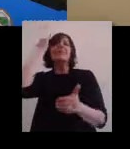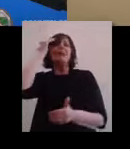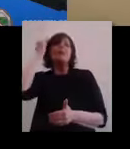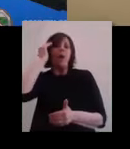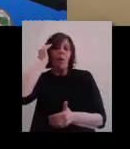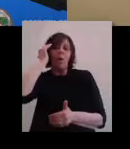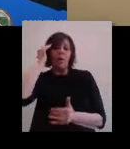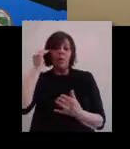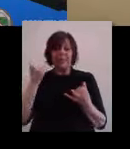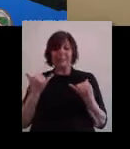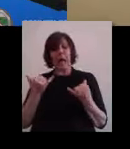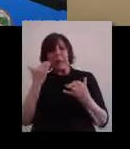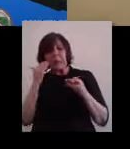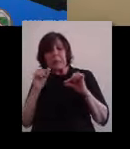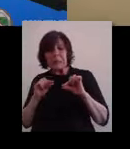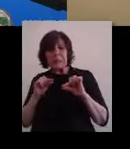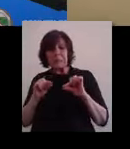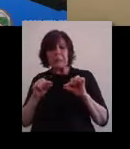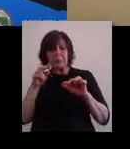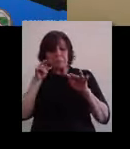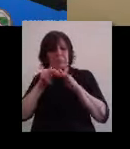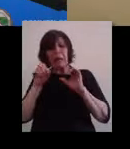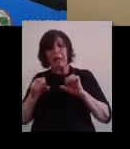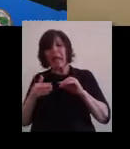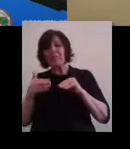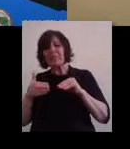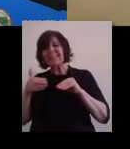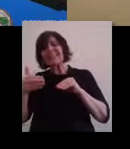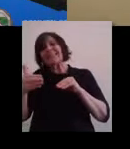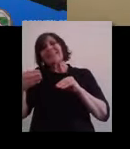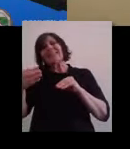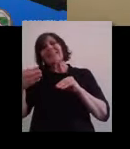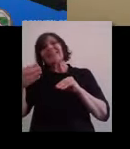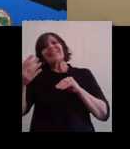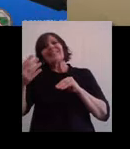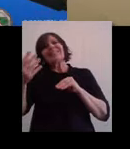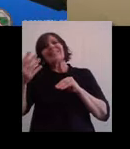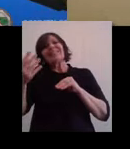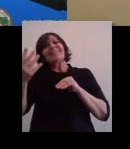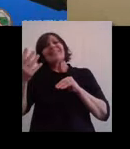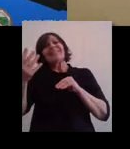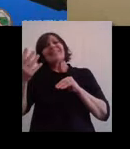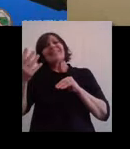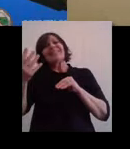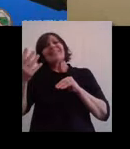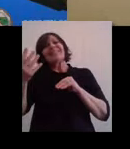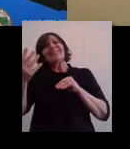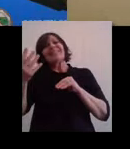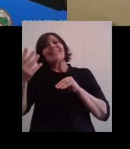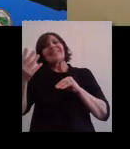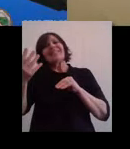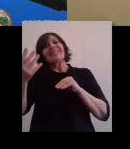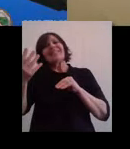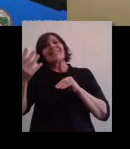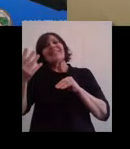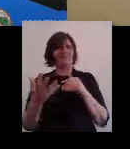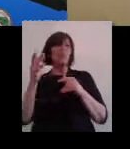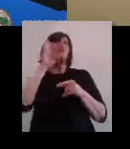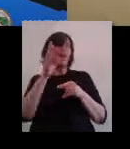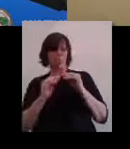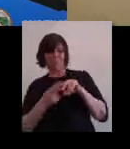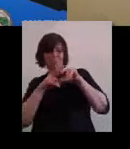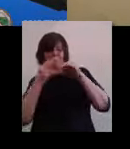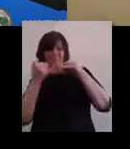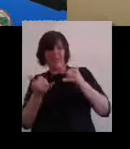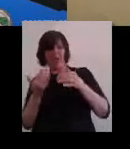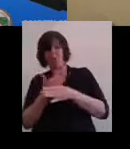are forecasted is that we will start to see an elevation and increase in hospitalizations within the next